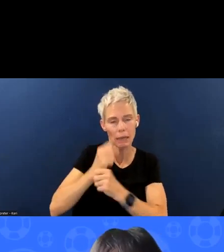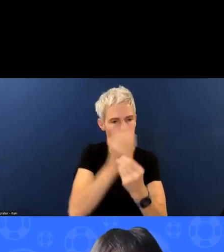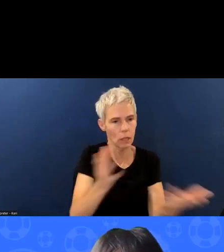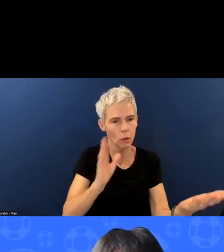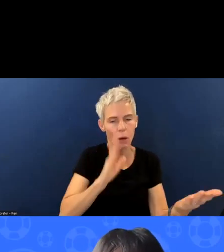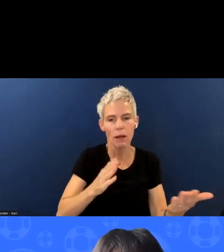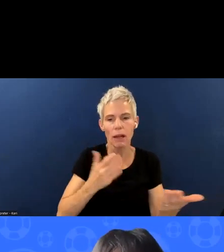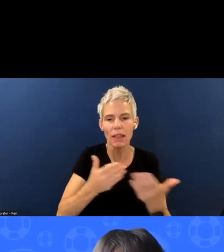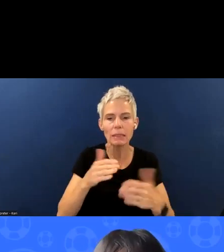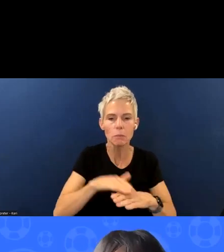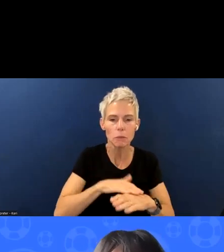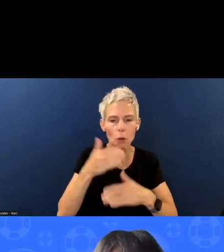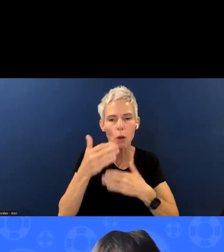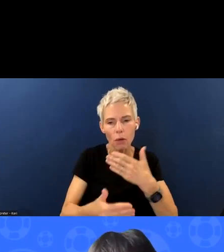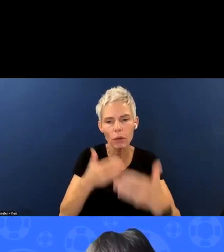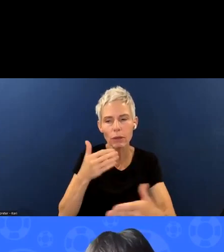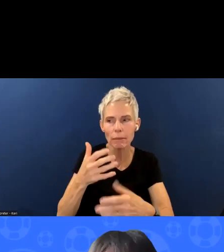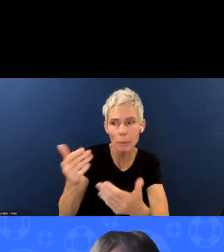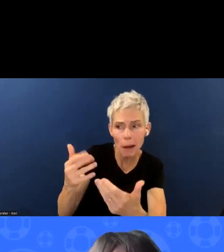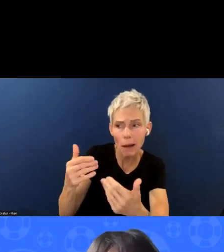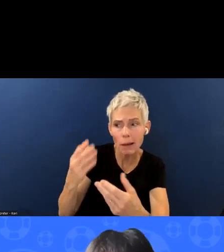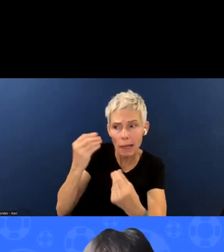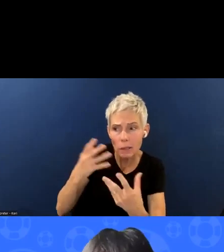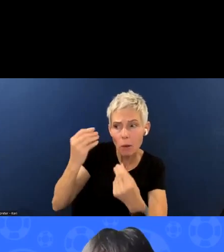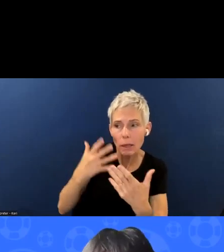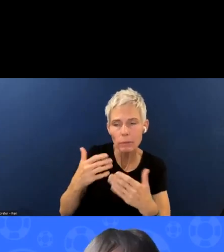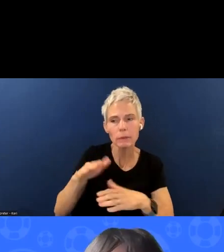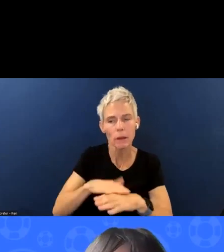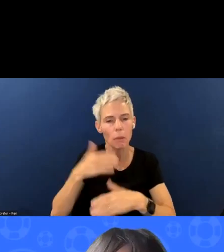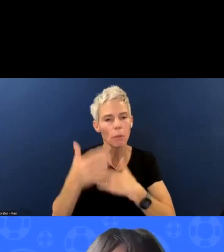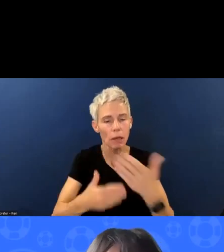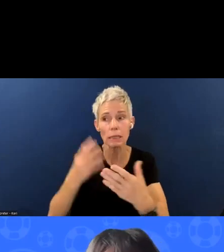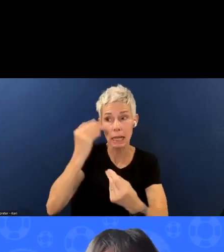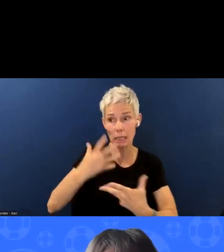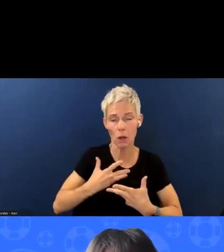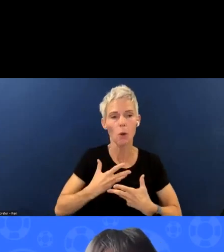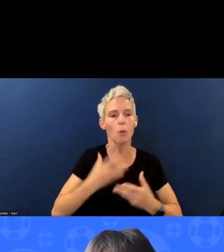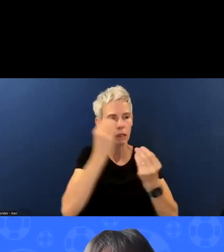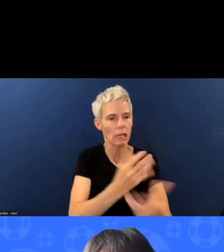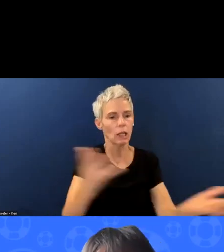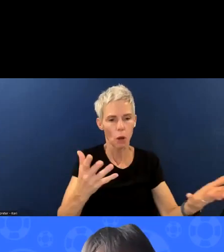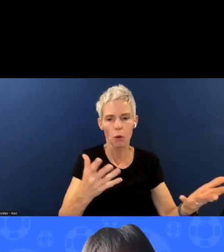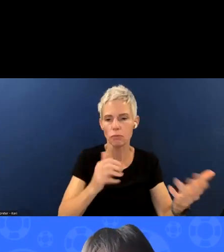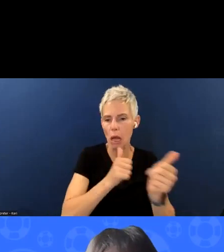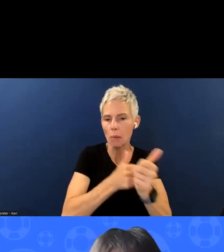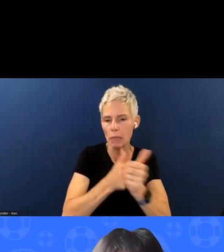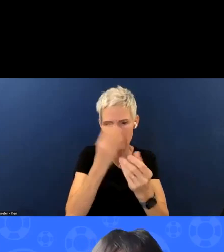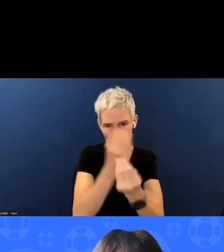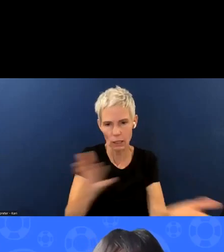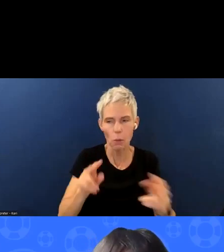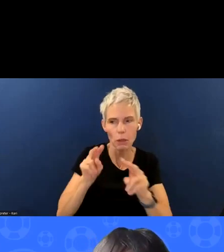moving slowly in terms of getting any news, but once we get the news, everything seems to happen quickly. So we will keep everyone updated and look forward to